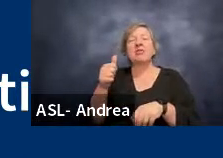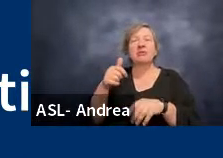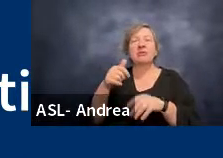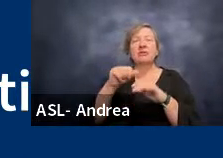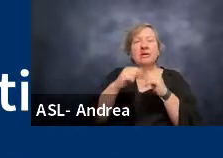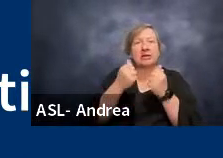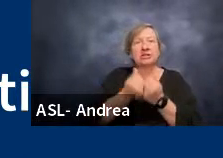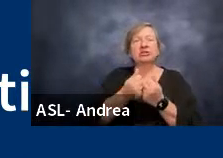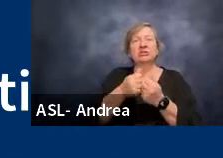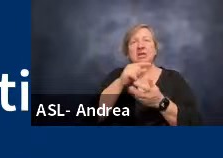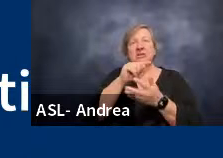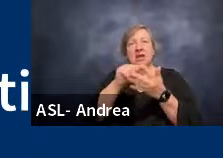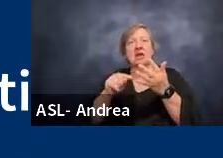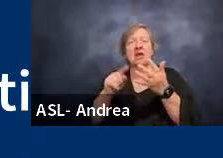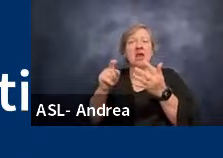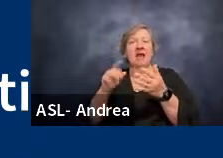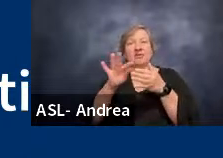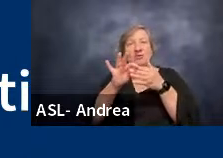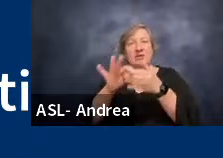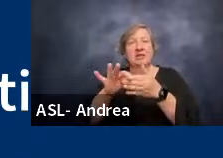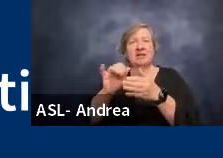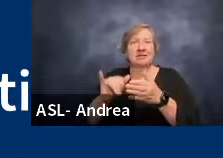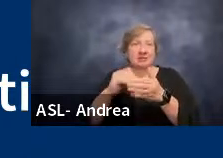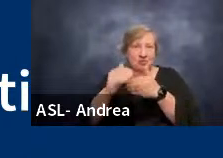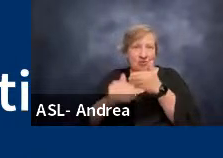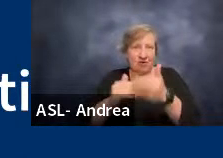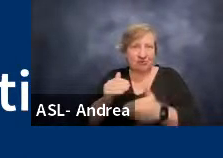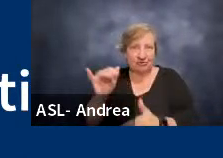Administration are also co-leading this process.